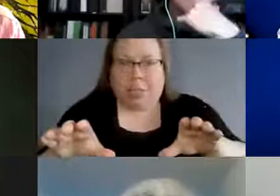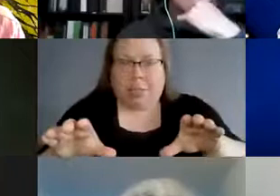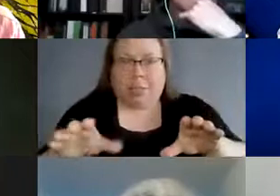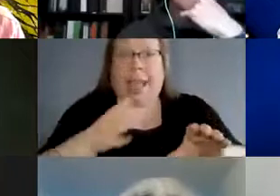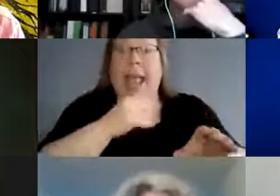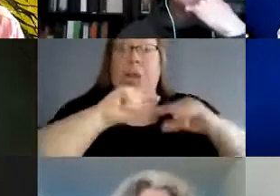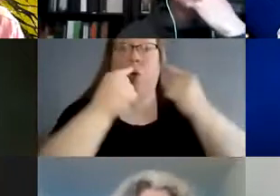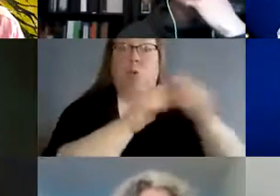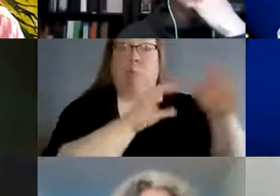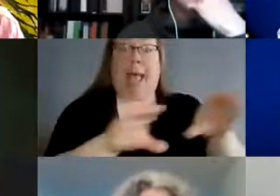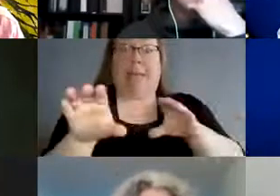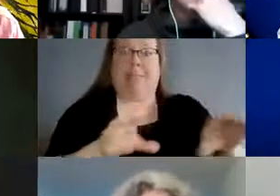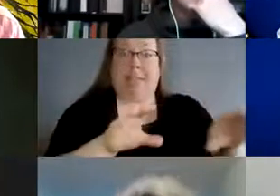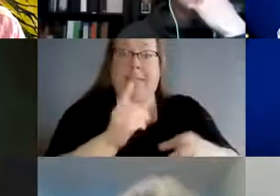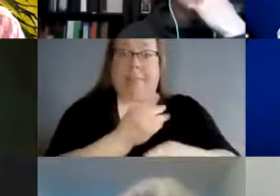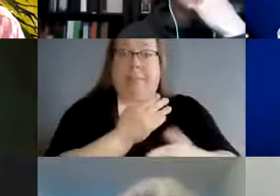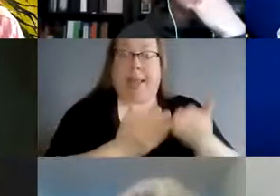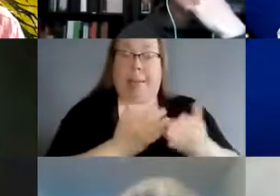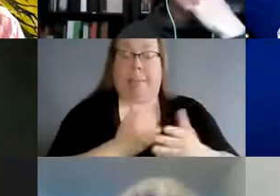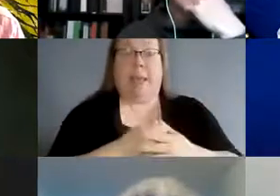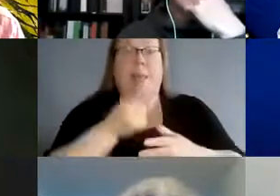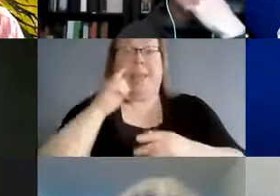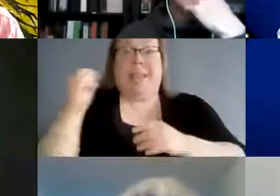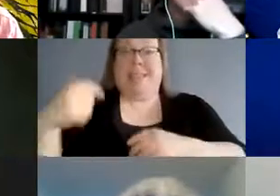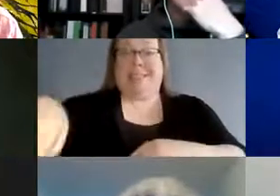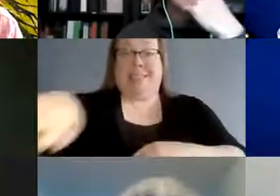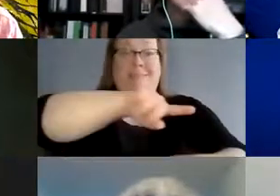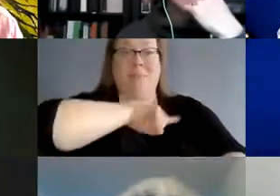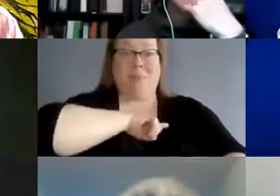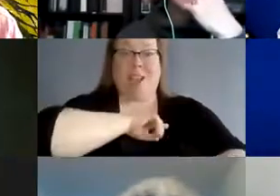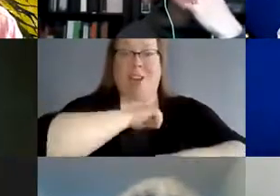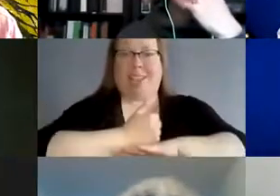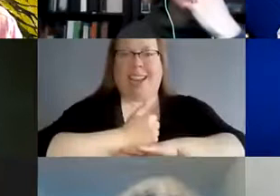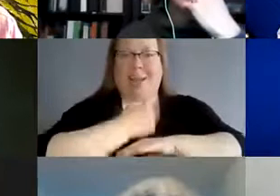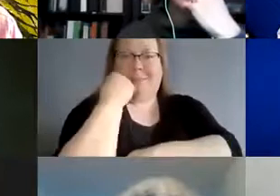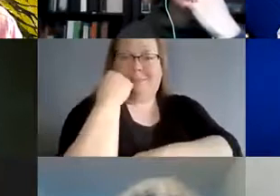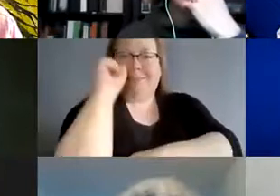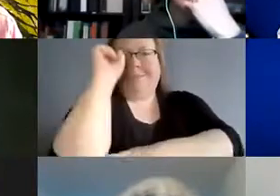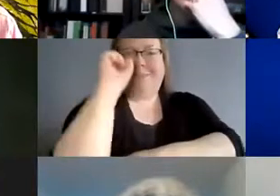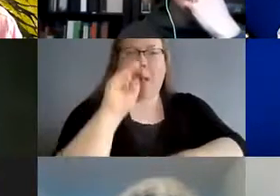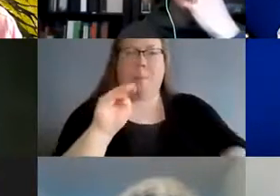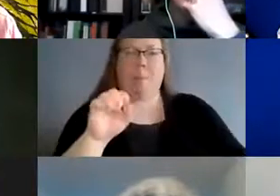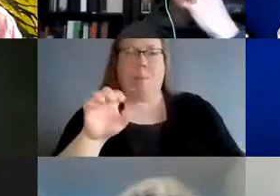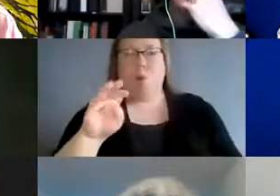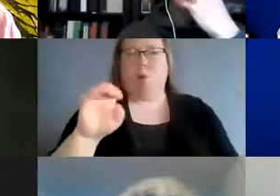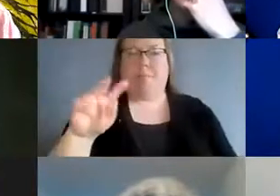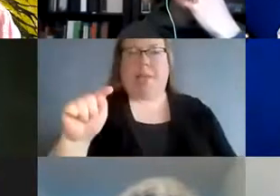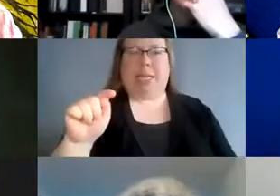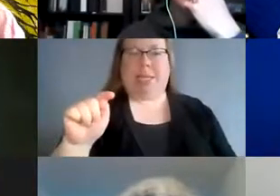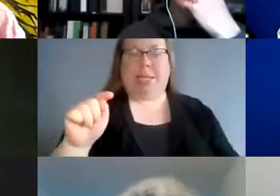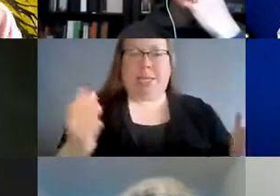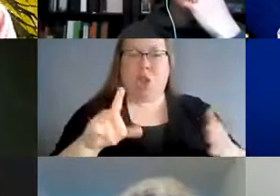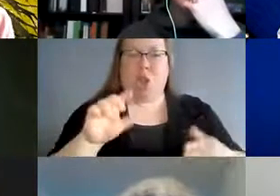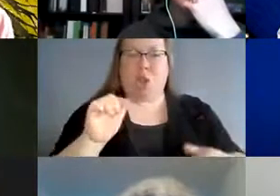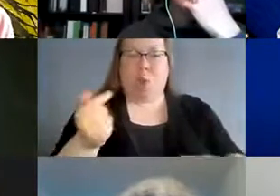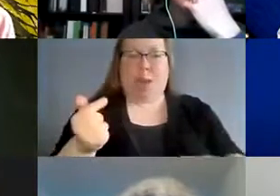group, because I think that we are building a movement here at LaGuardia, and some of us have been trying